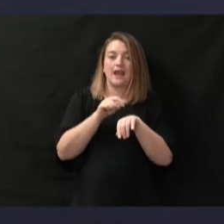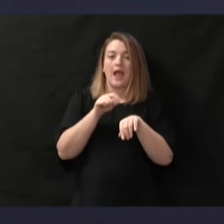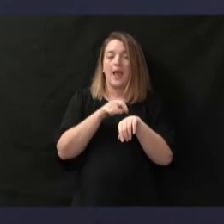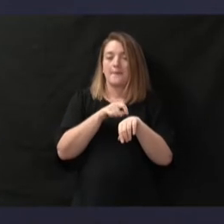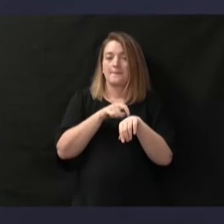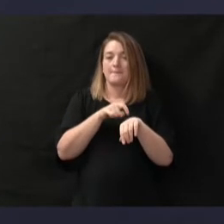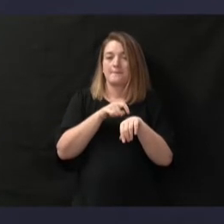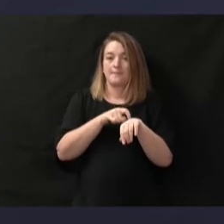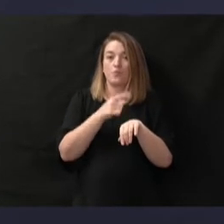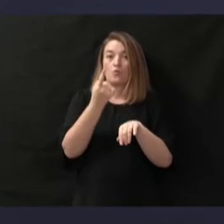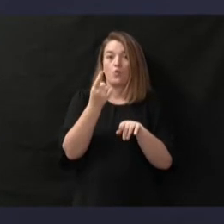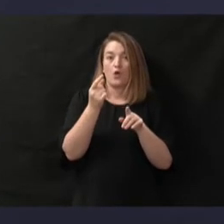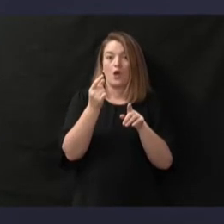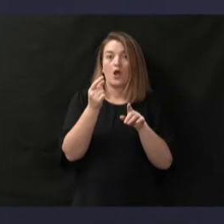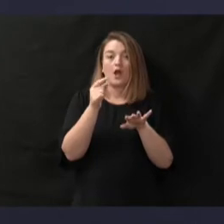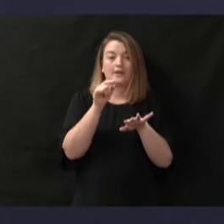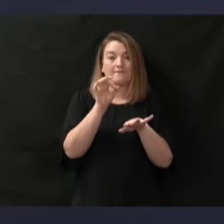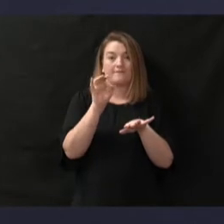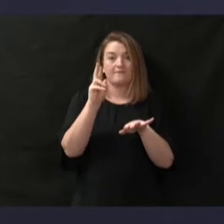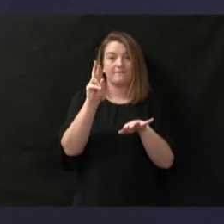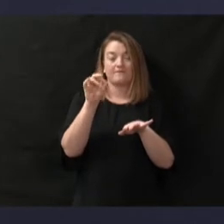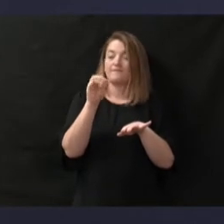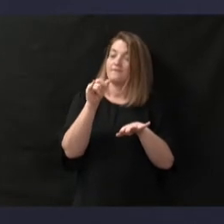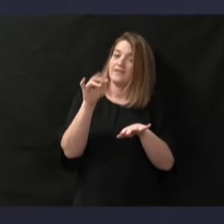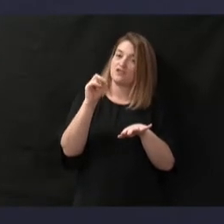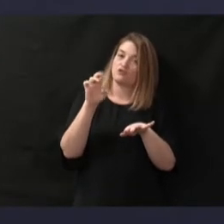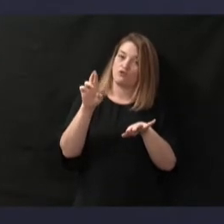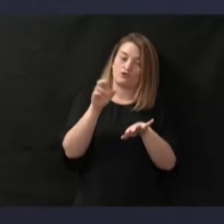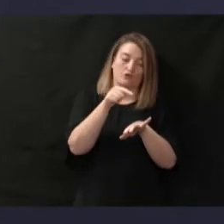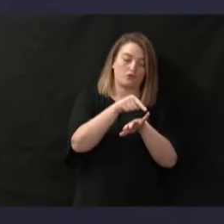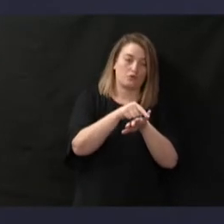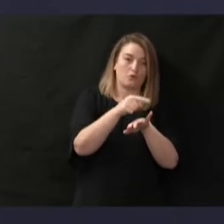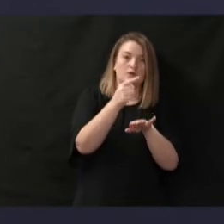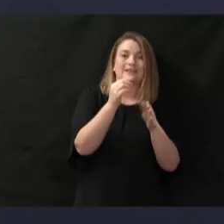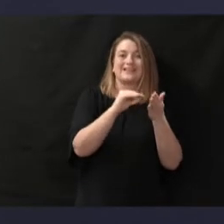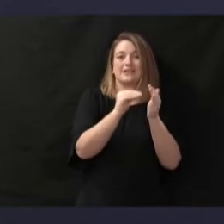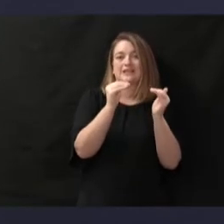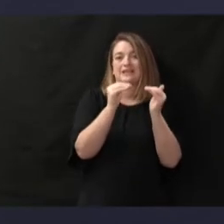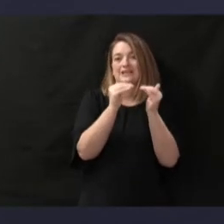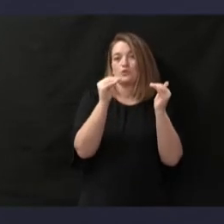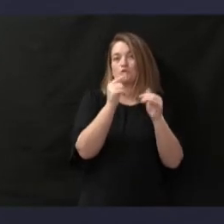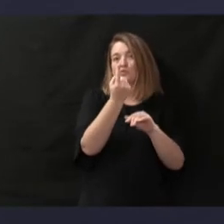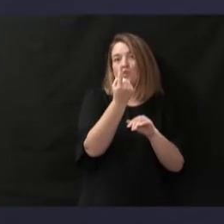finger per word. And then if there's more than five